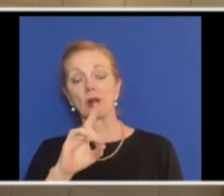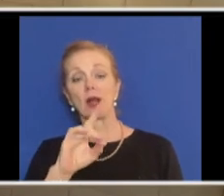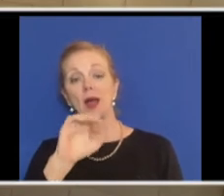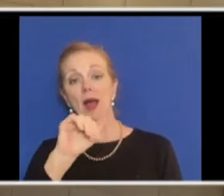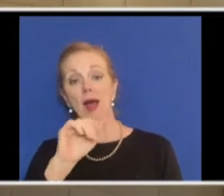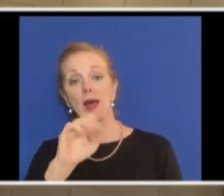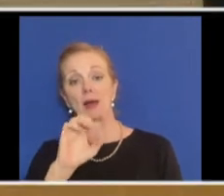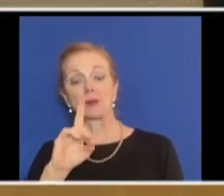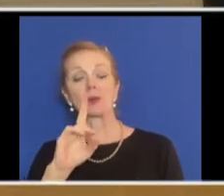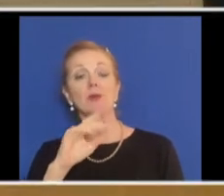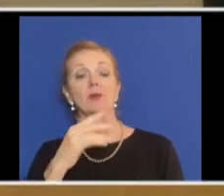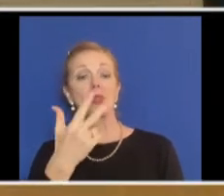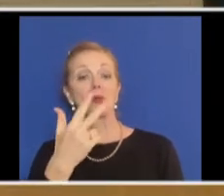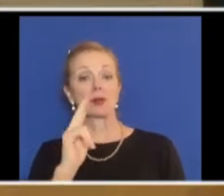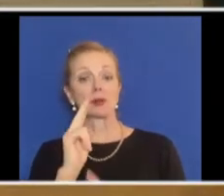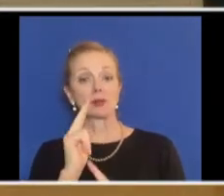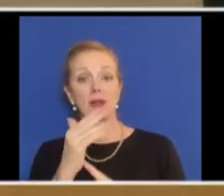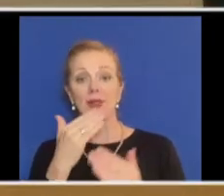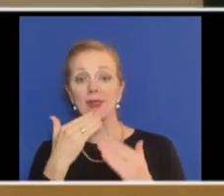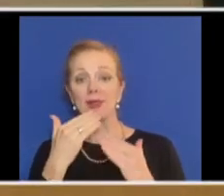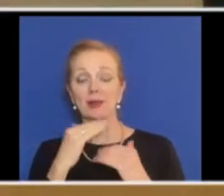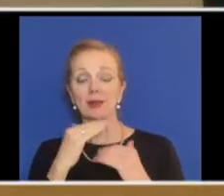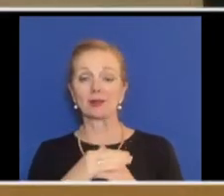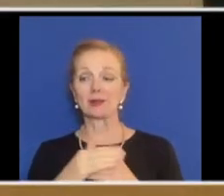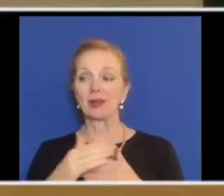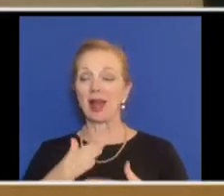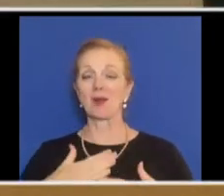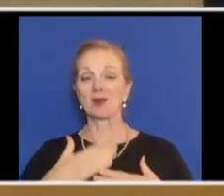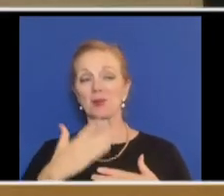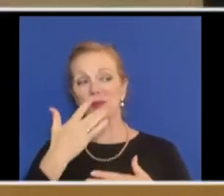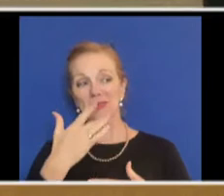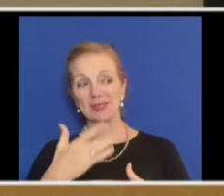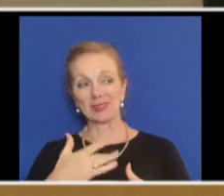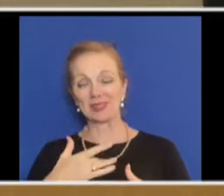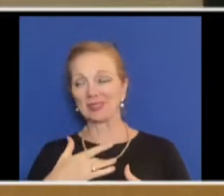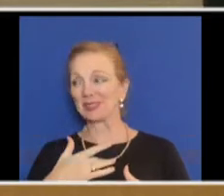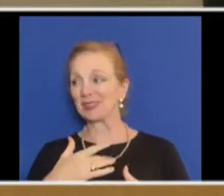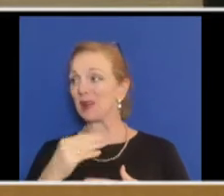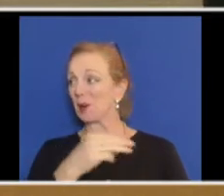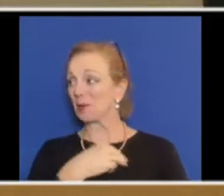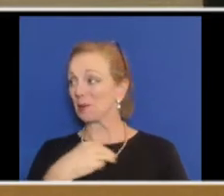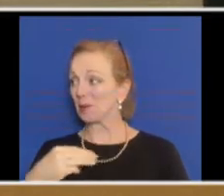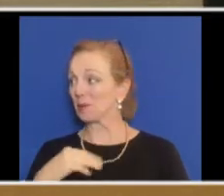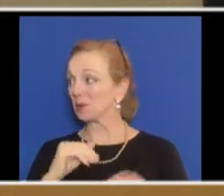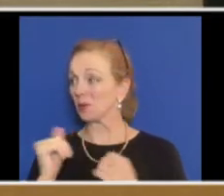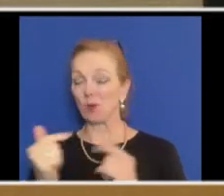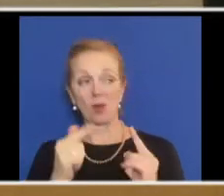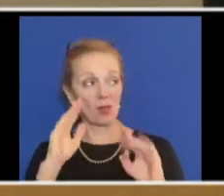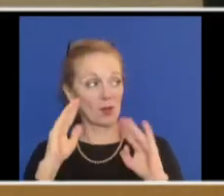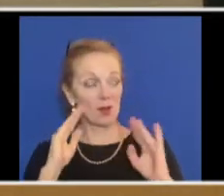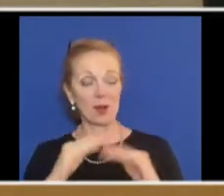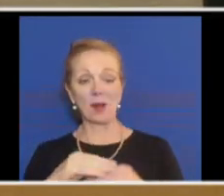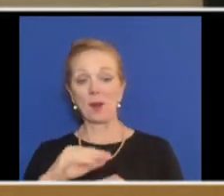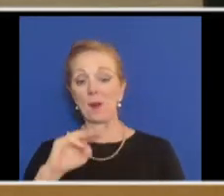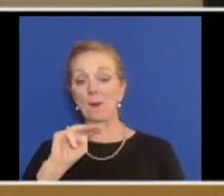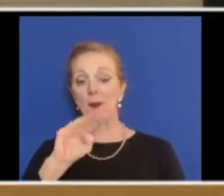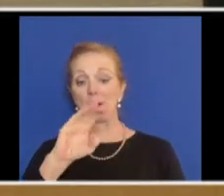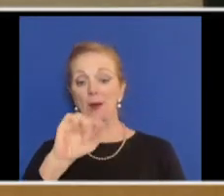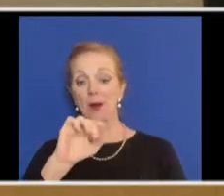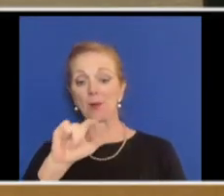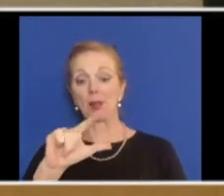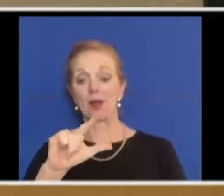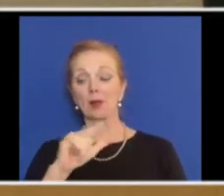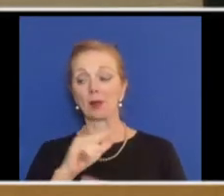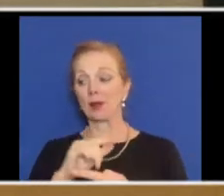well thank you Mr Mayor Pro Tim happy birthday members of city council and zoning committee I'm John Carmichael uh Rachel Russell krins here